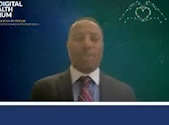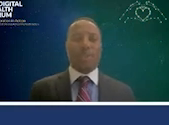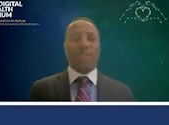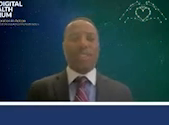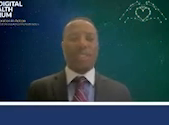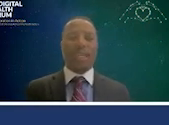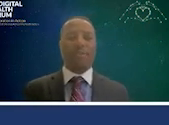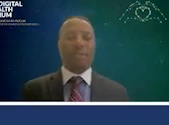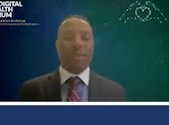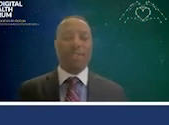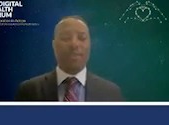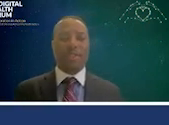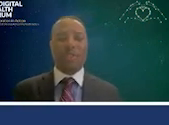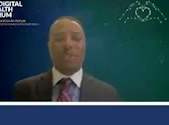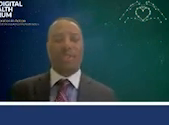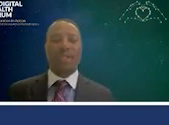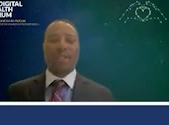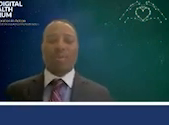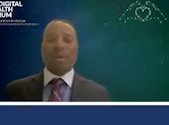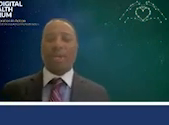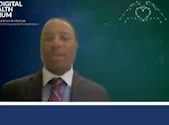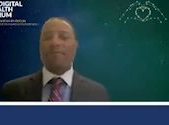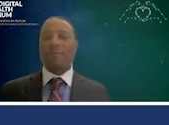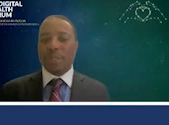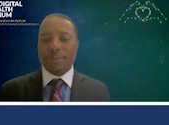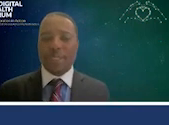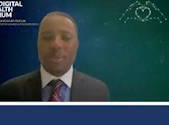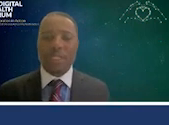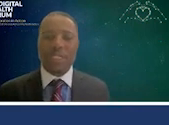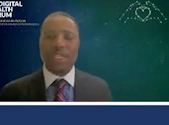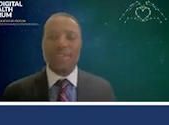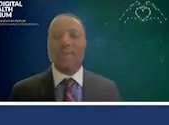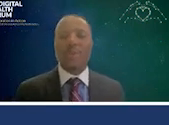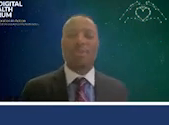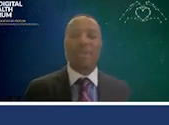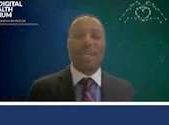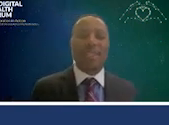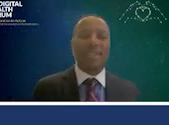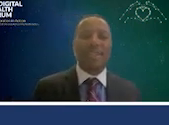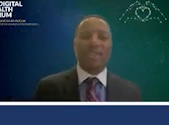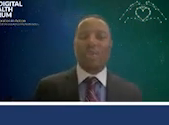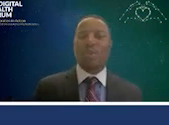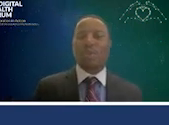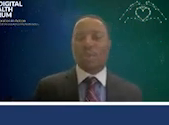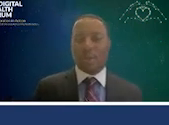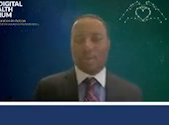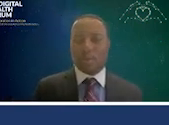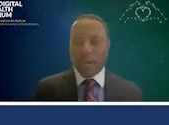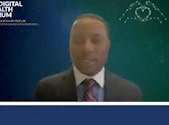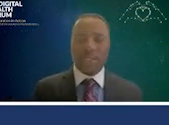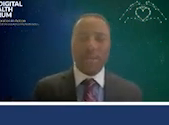to culturally safe team-based longitudinal primary care for people in BC who want to be attached to